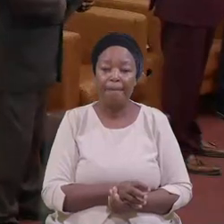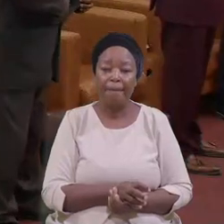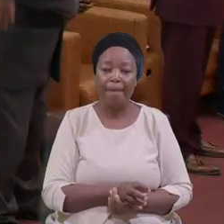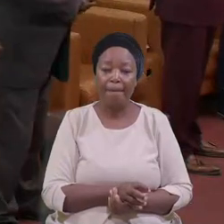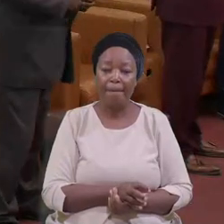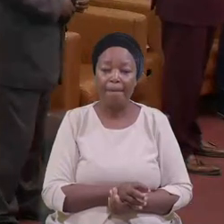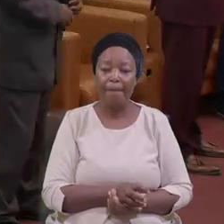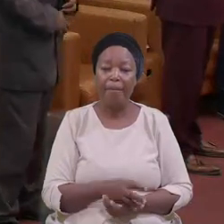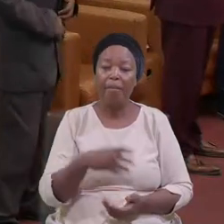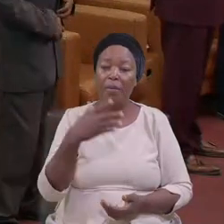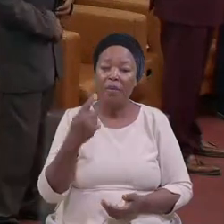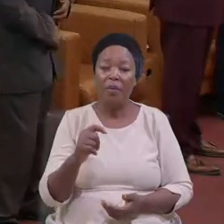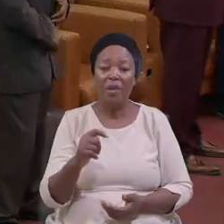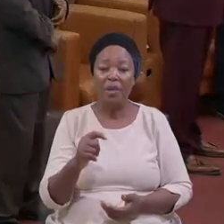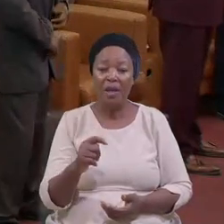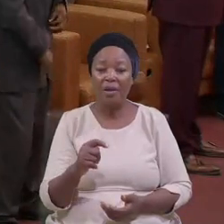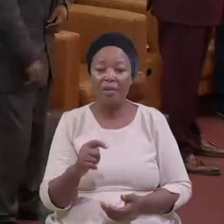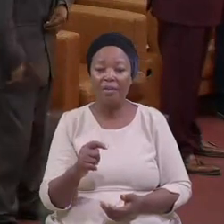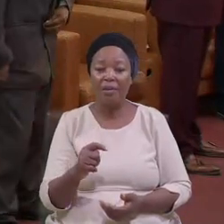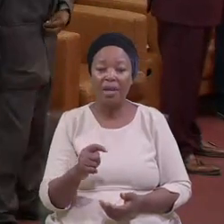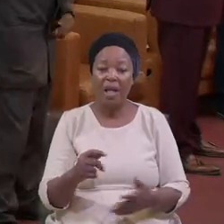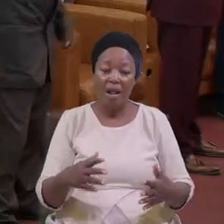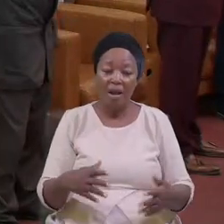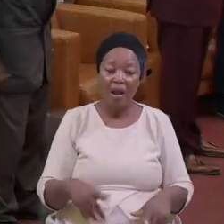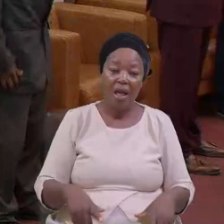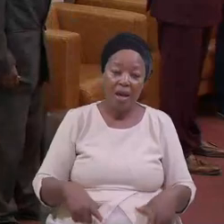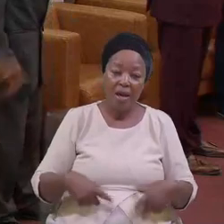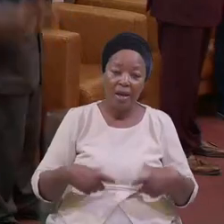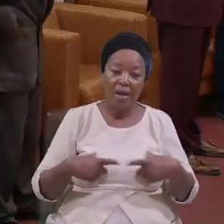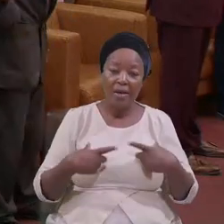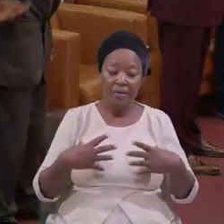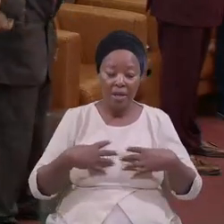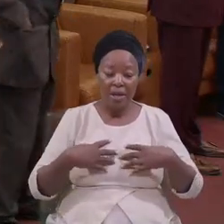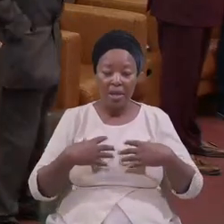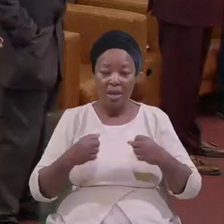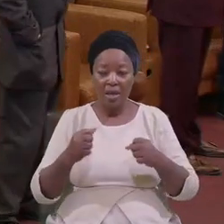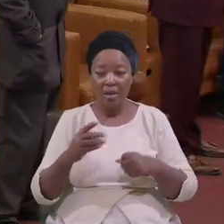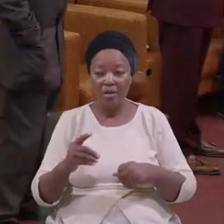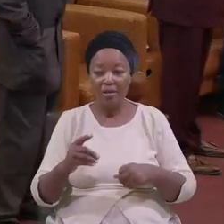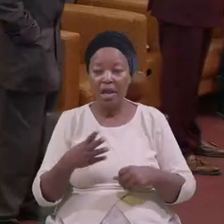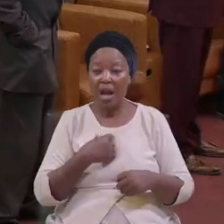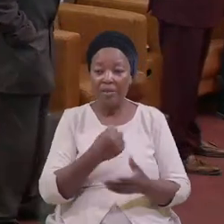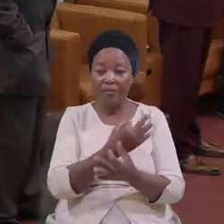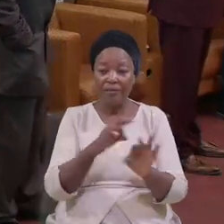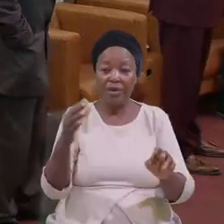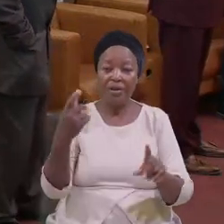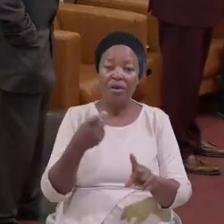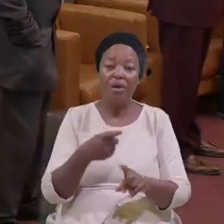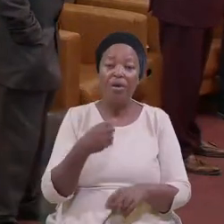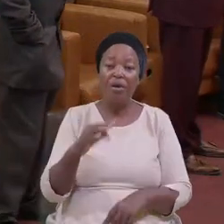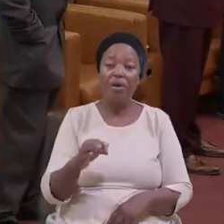A life healed and free of sickness.